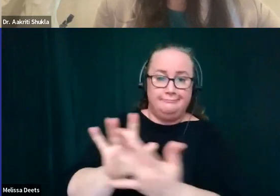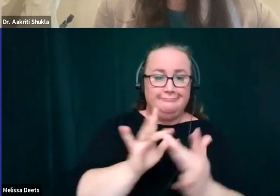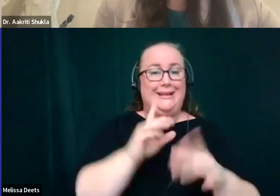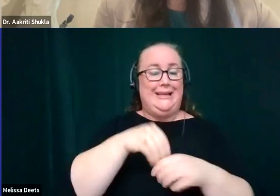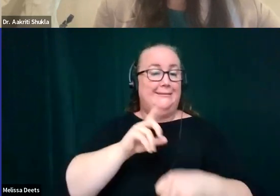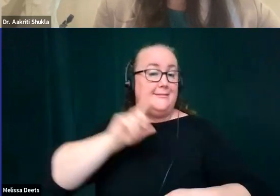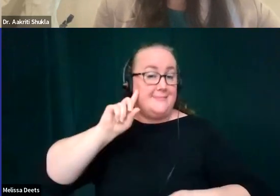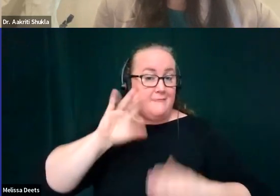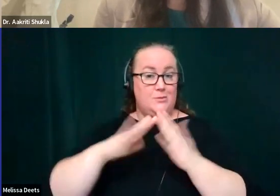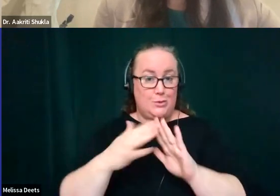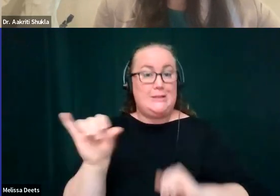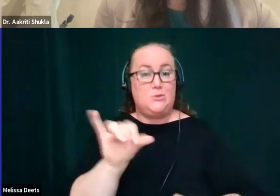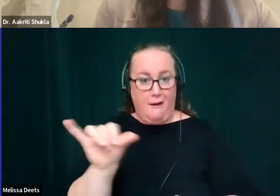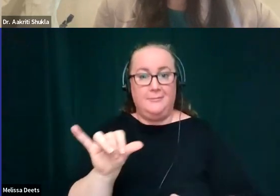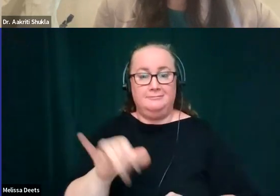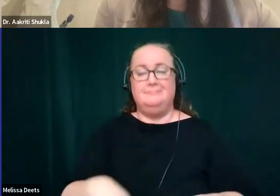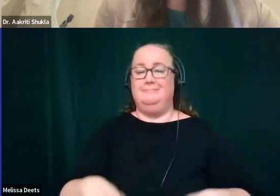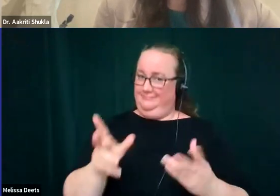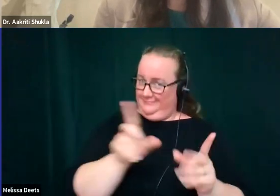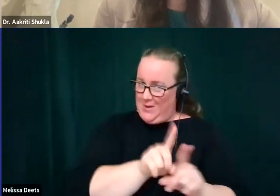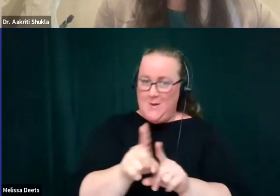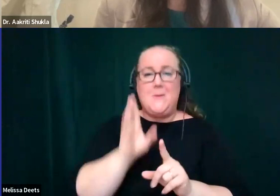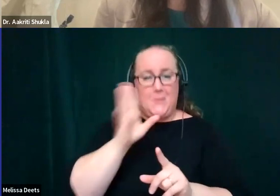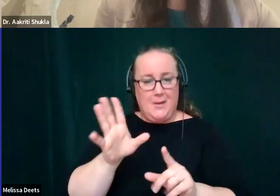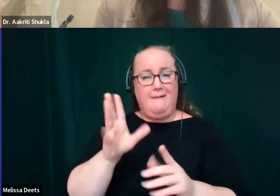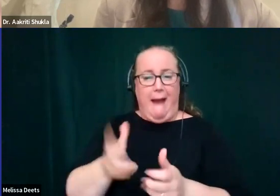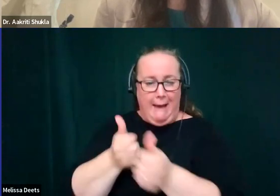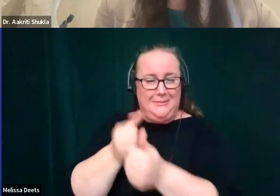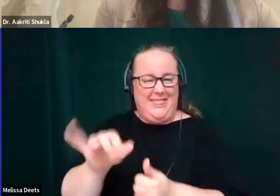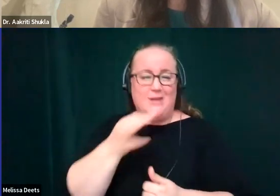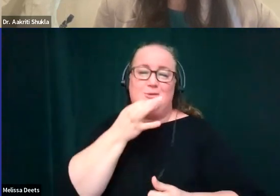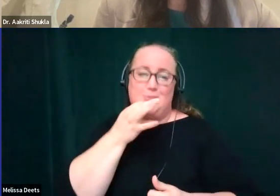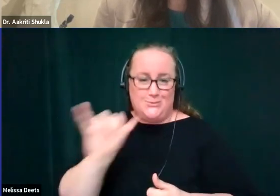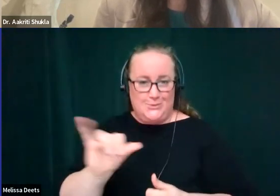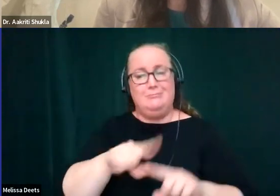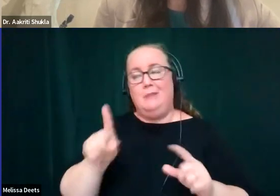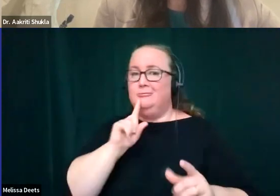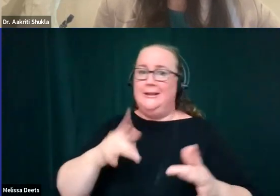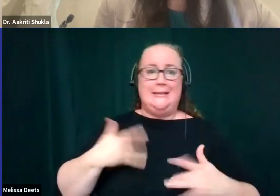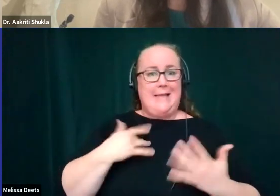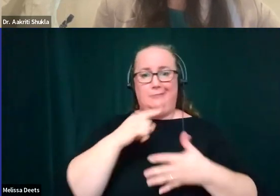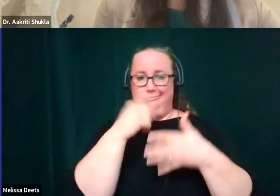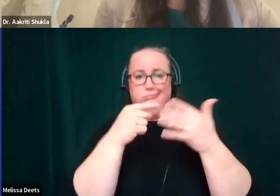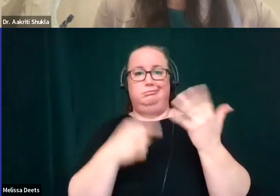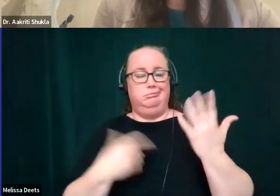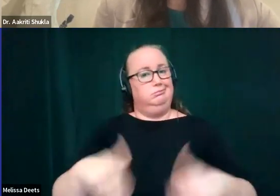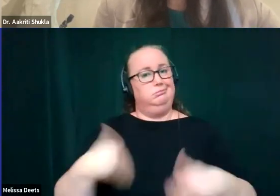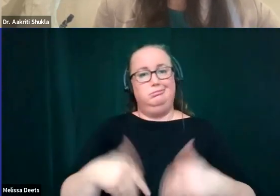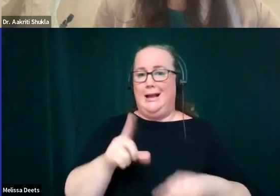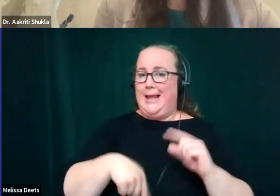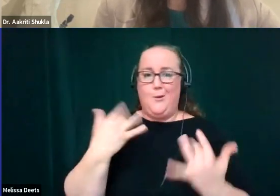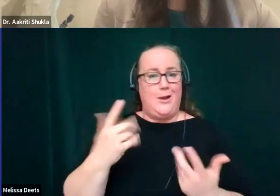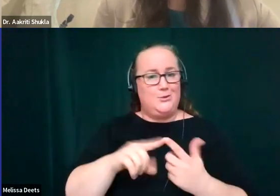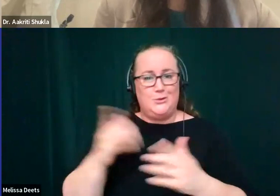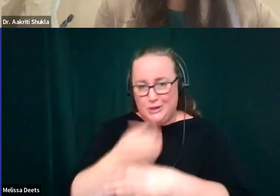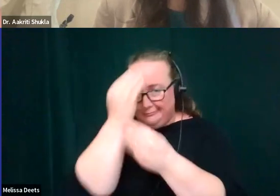as well. We will also have more updates on that in the next few months. I'm just super, super excited about all of it, and I can't wait to share everything with